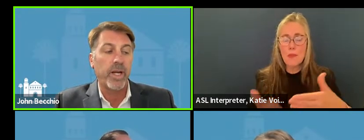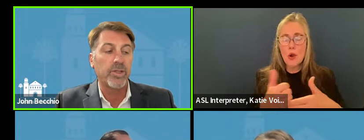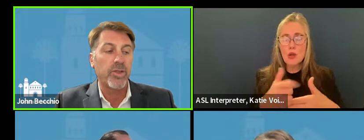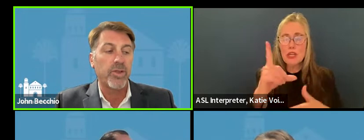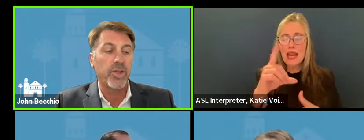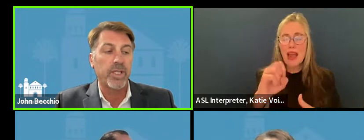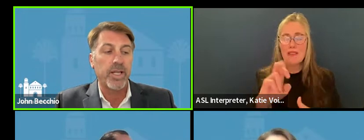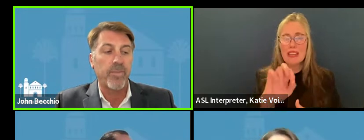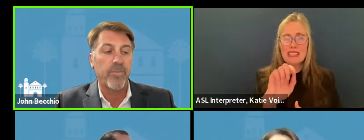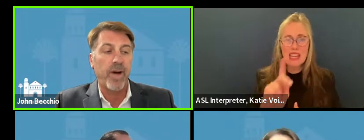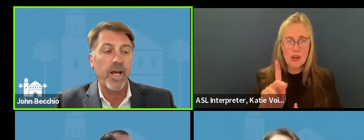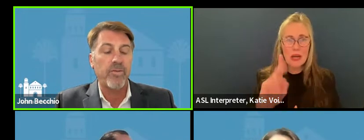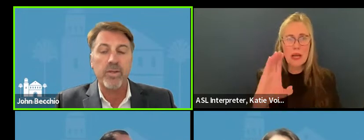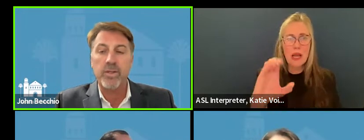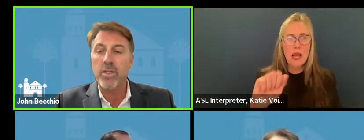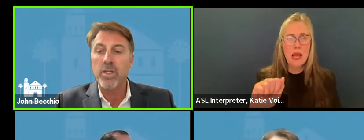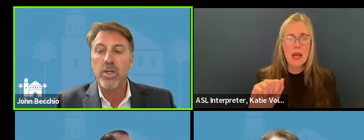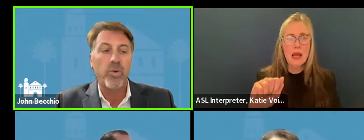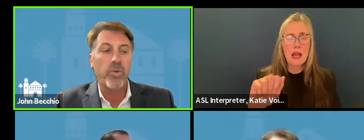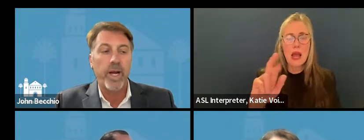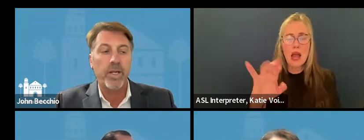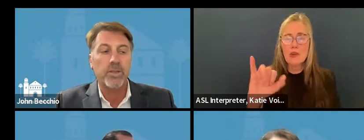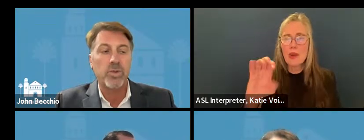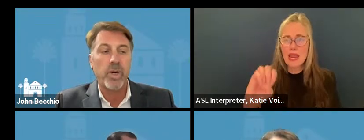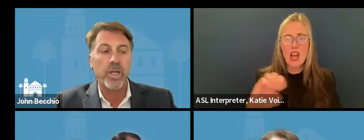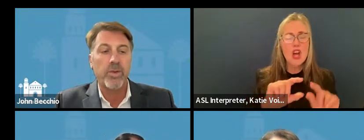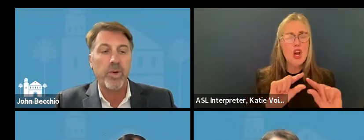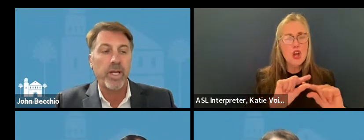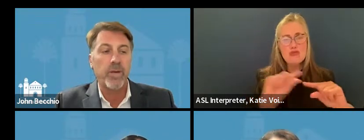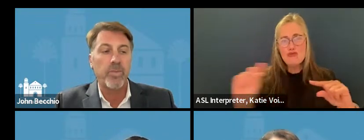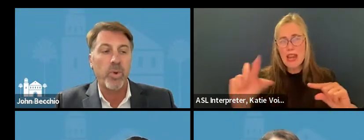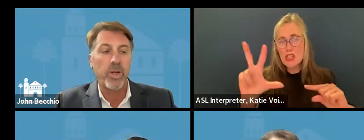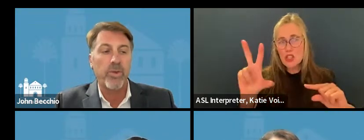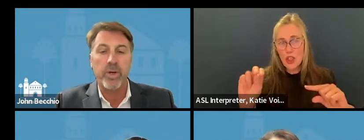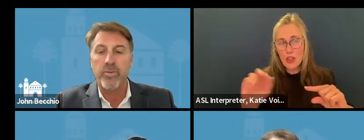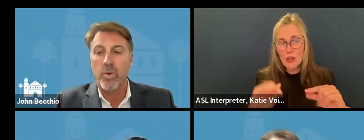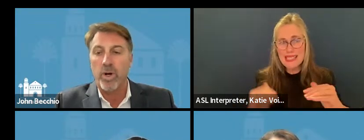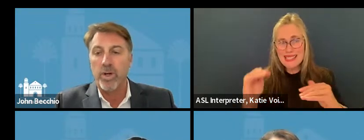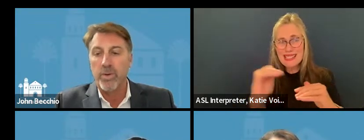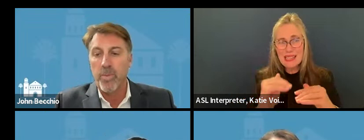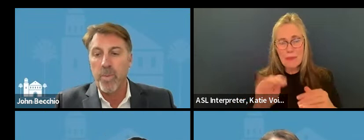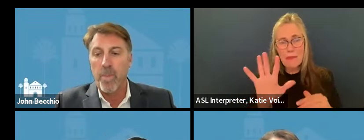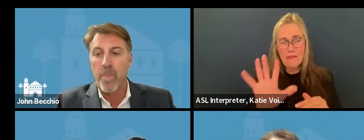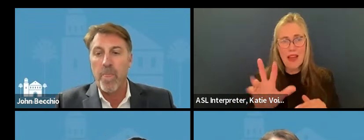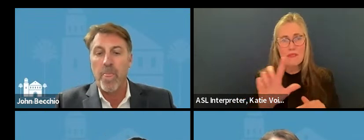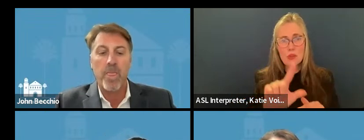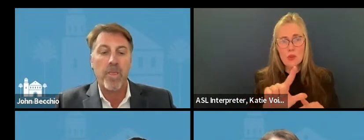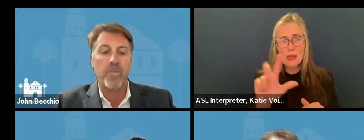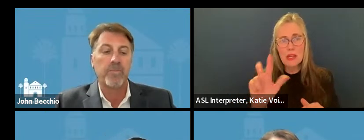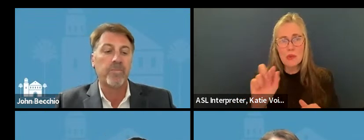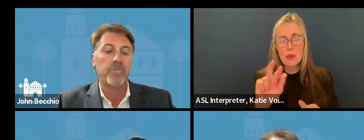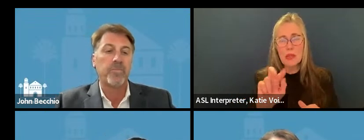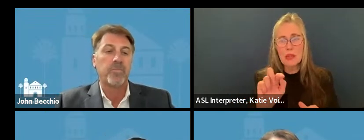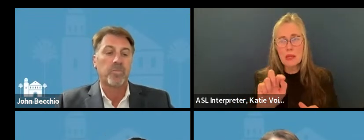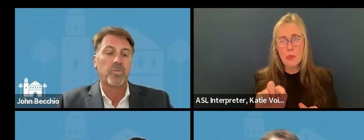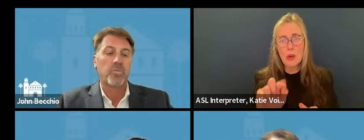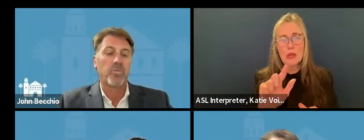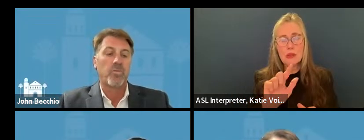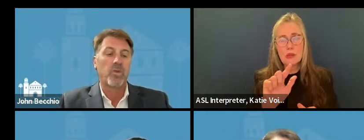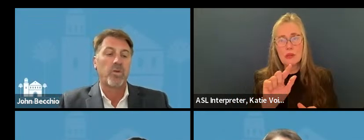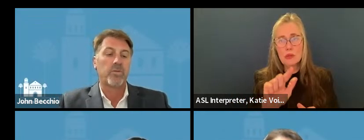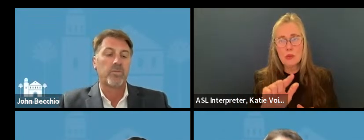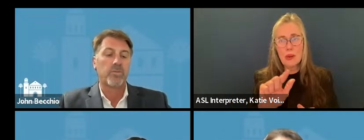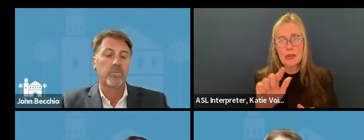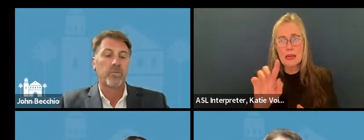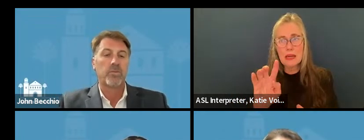would be range 30, step 5. Okay. Rate is 23.34. Okay. With that correction, do I